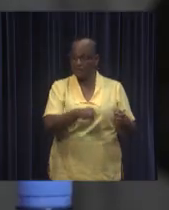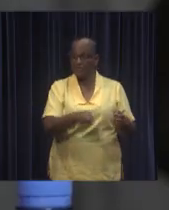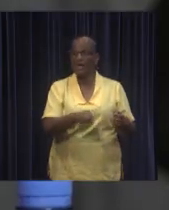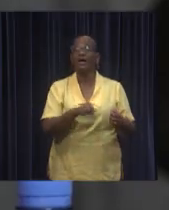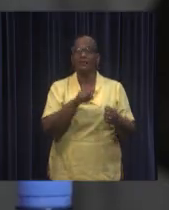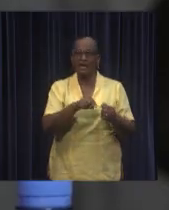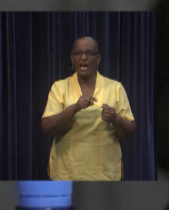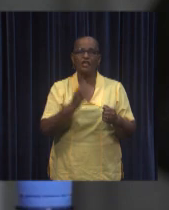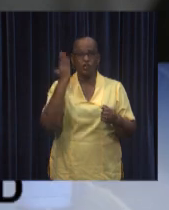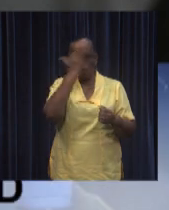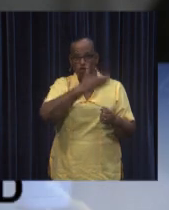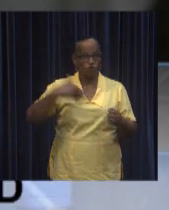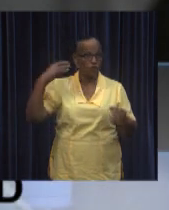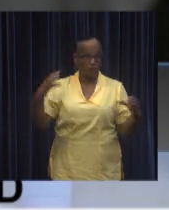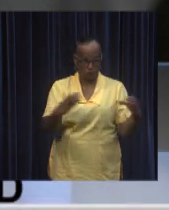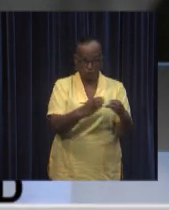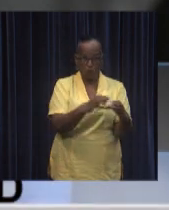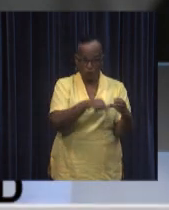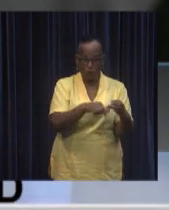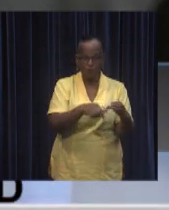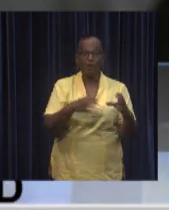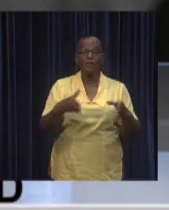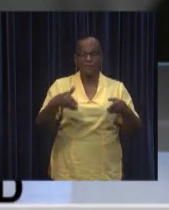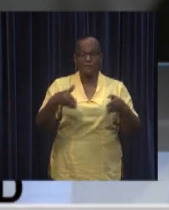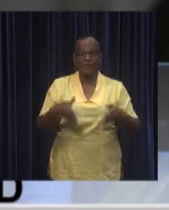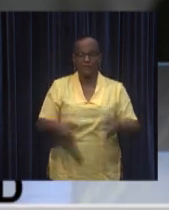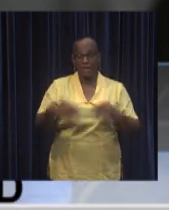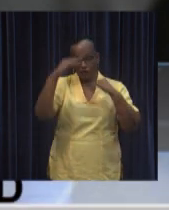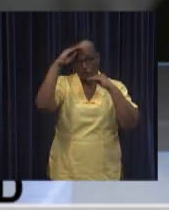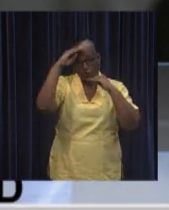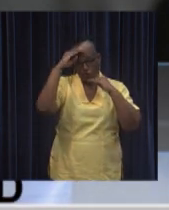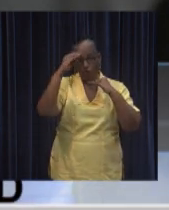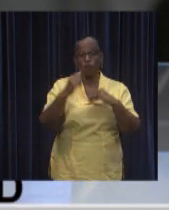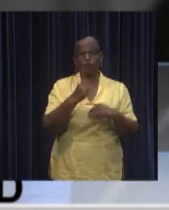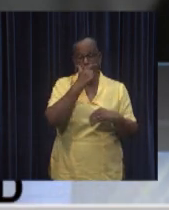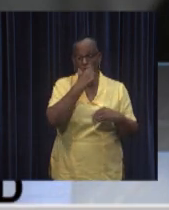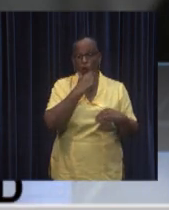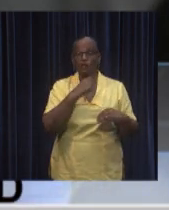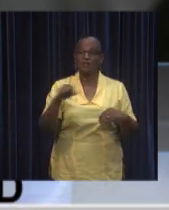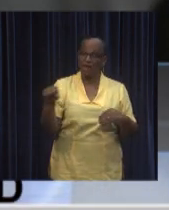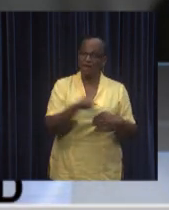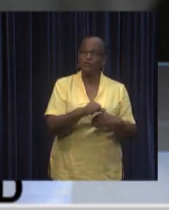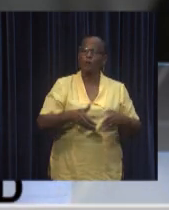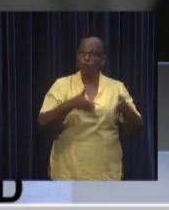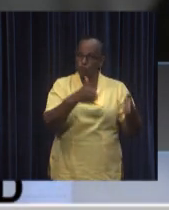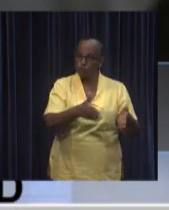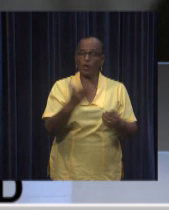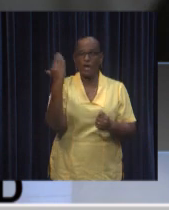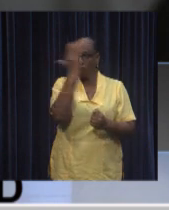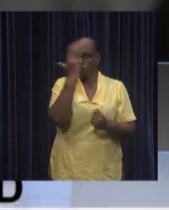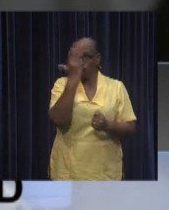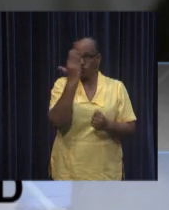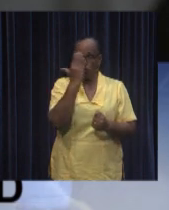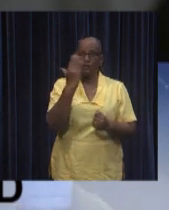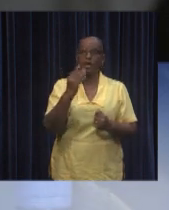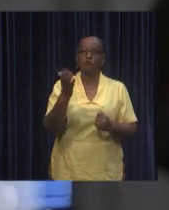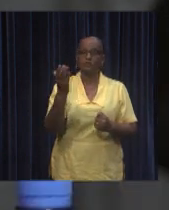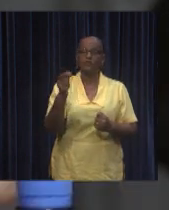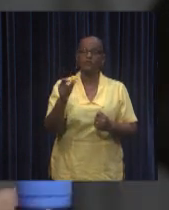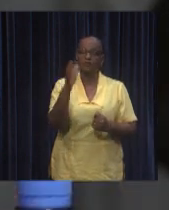Surinamese delegation, led by the head of state, Desiree Delana Bautista, visited the Surinamese students in